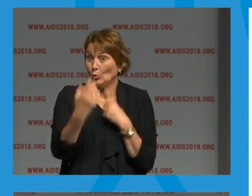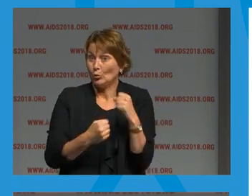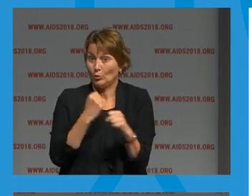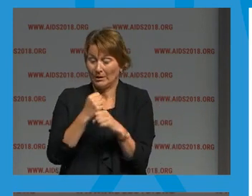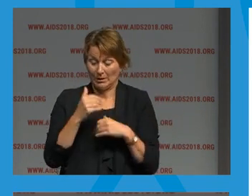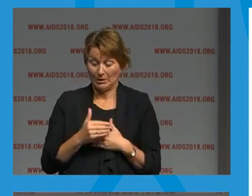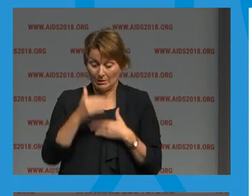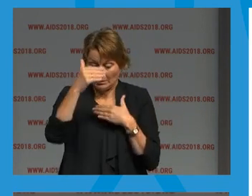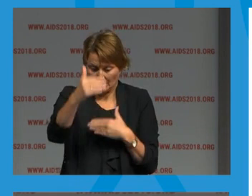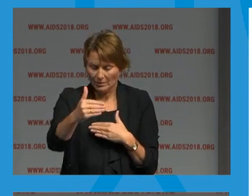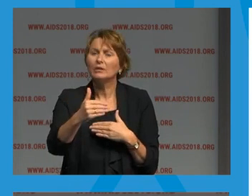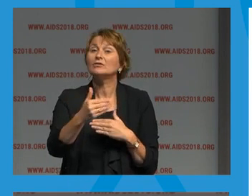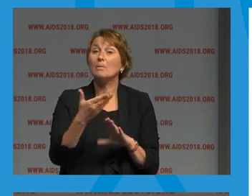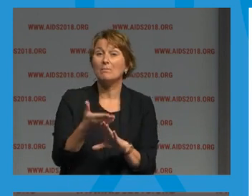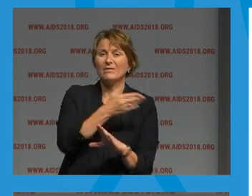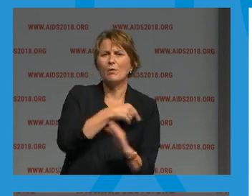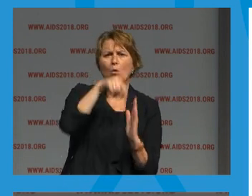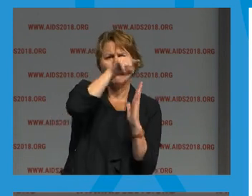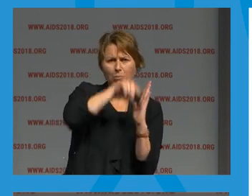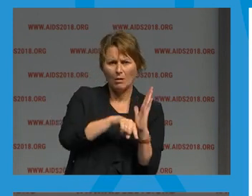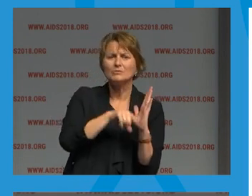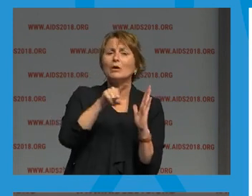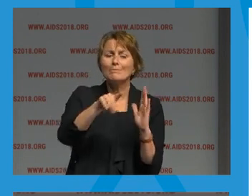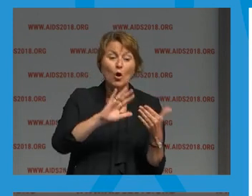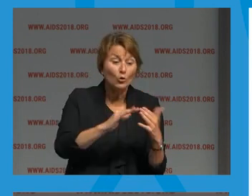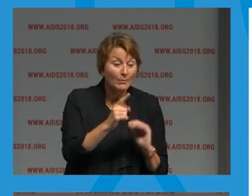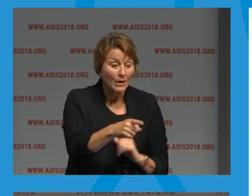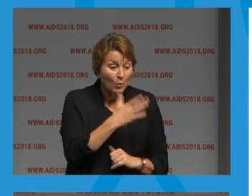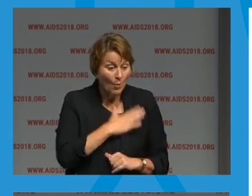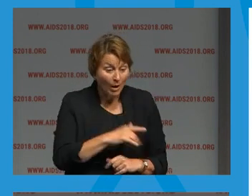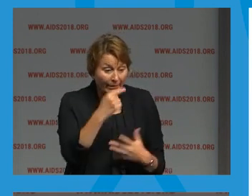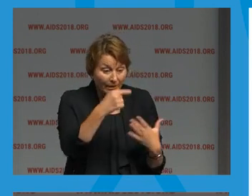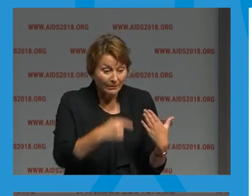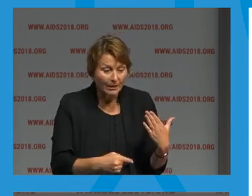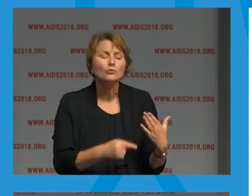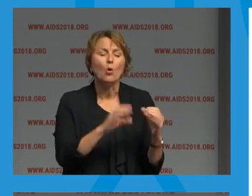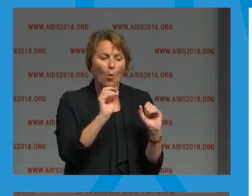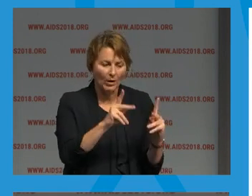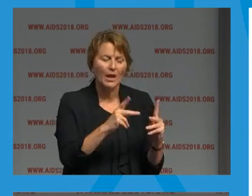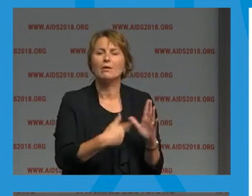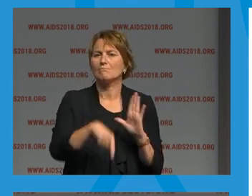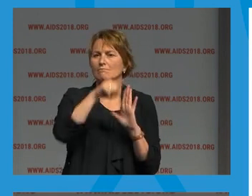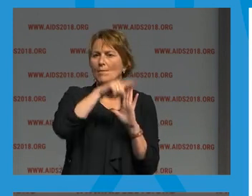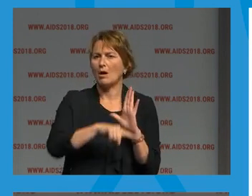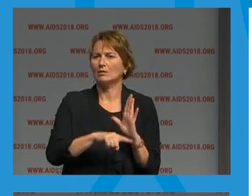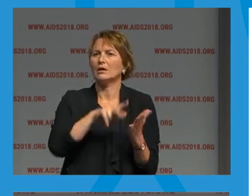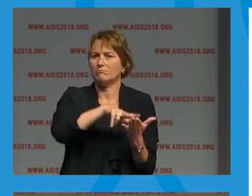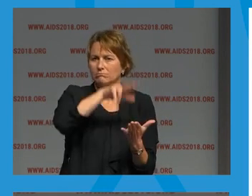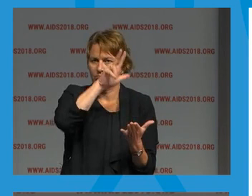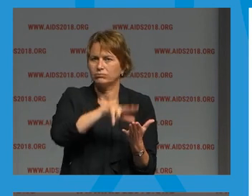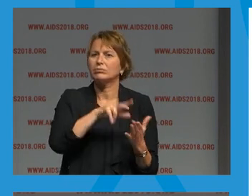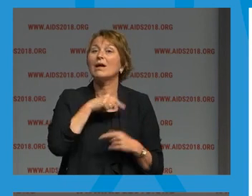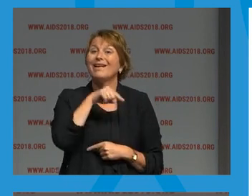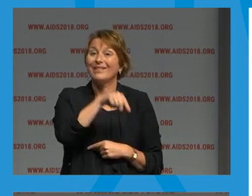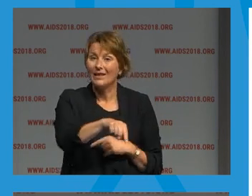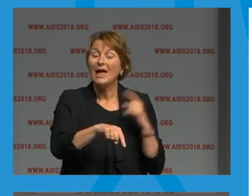policy changes that were generated from the community's needs, the viral load suppression at the community level went from 43